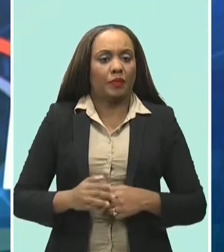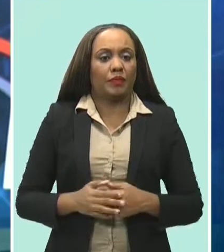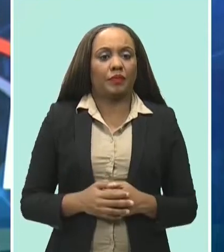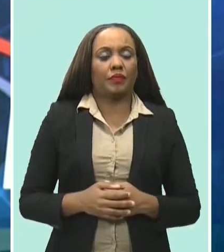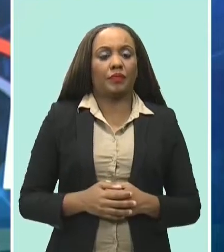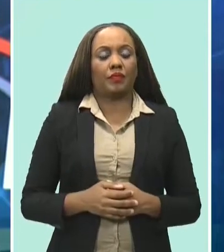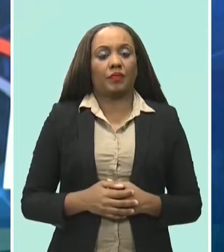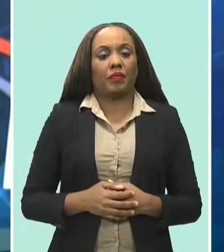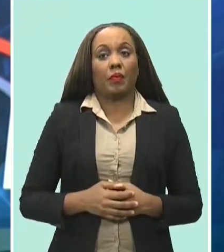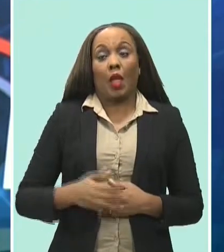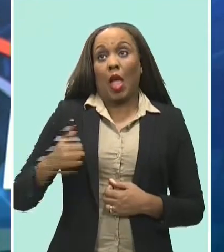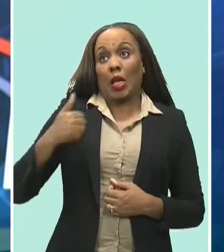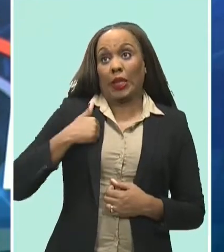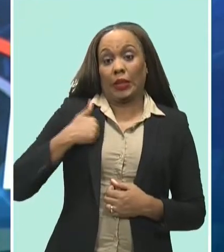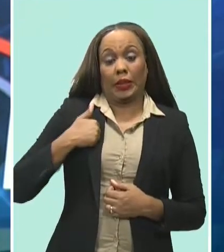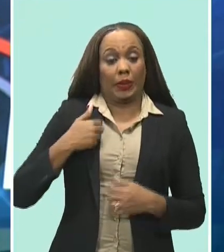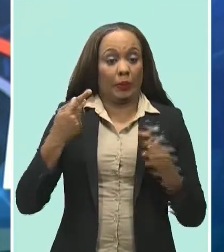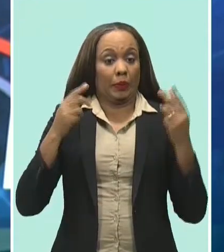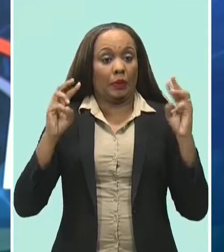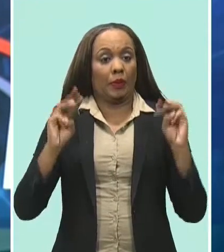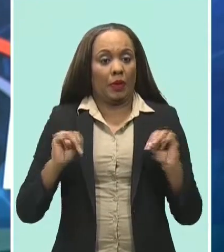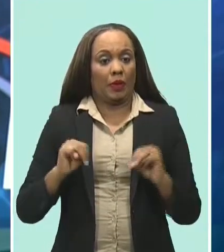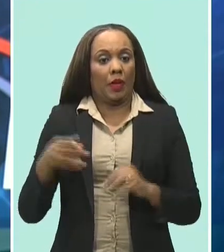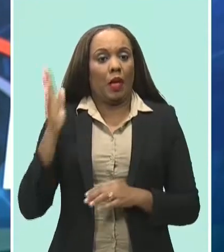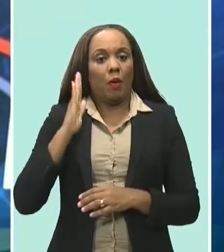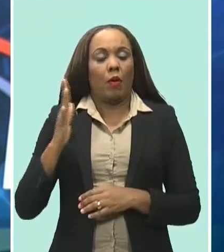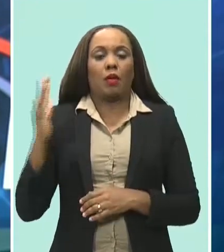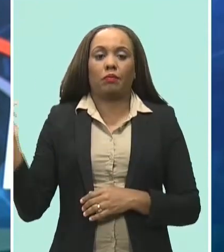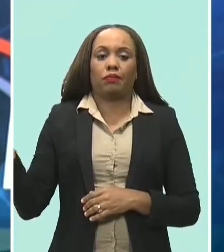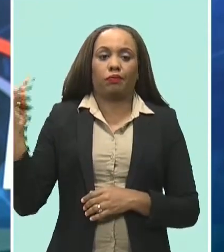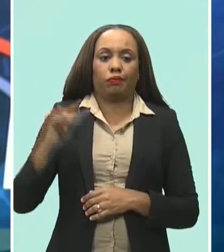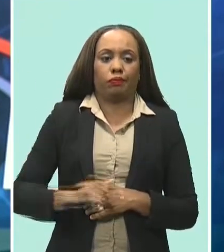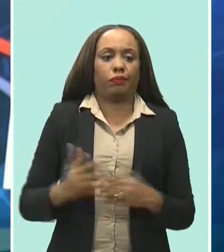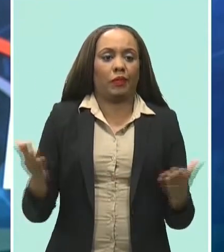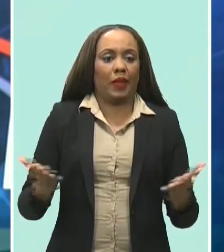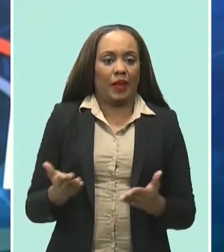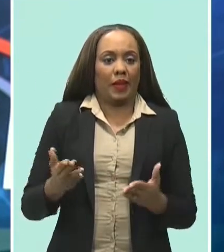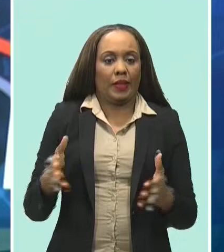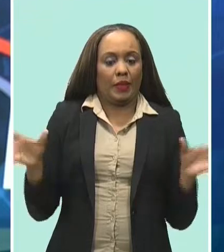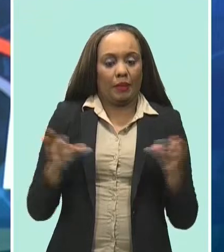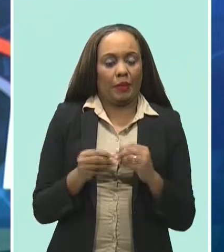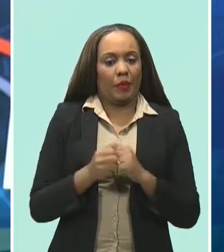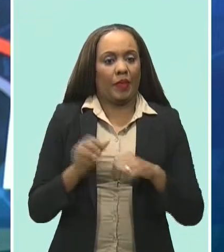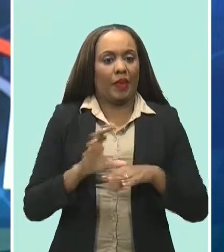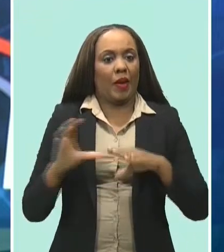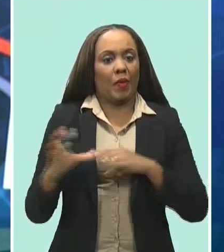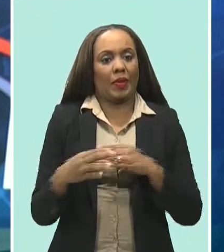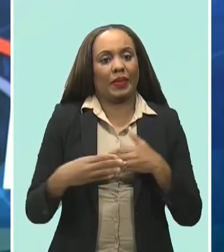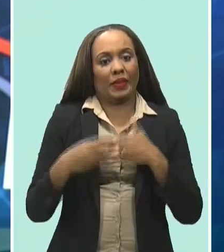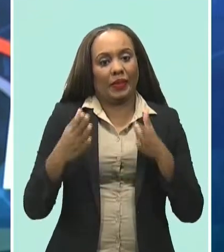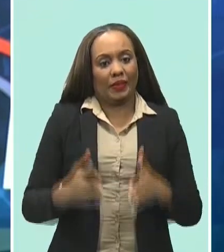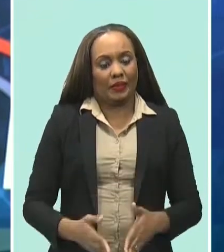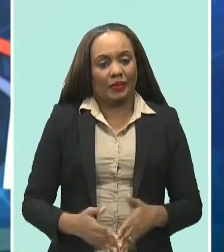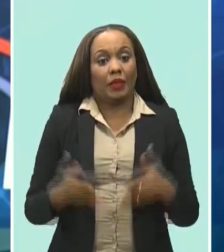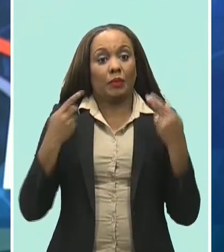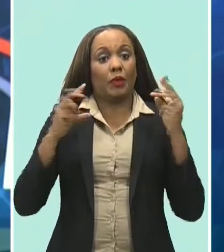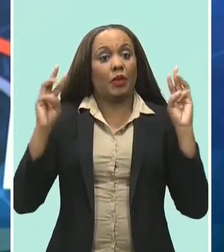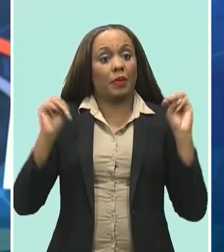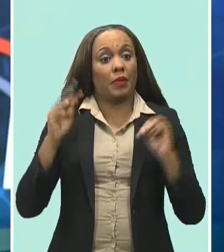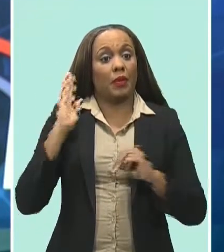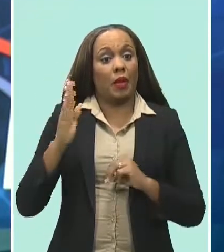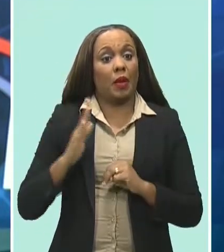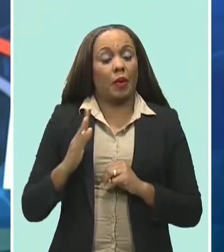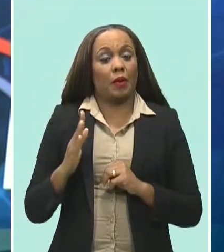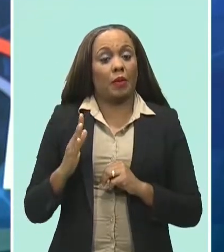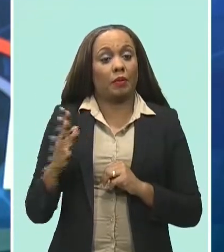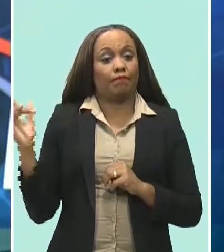Canadian Prime Minister Justin Trudeau is set to travel to Barbados to meet with Caribbean community leaders. Prime Minister Trudeau will participate in the